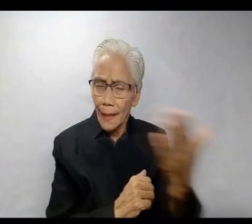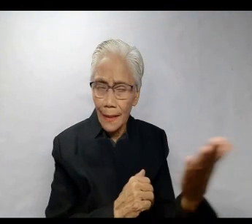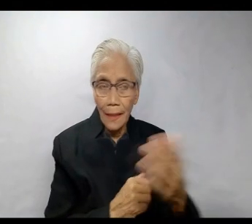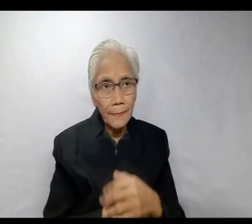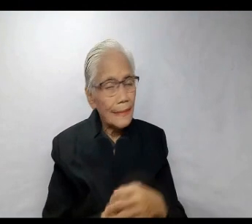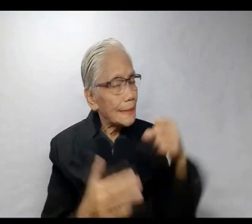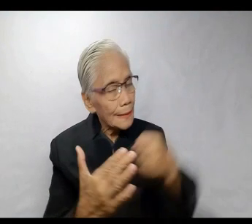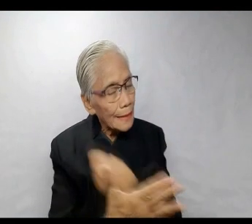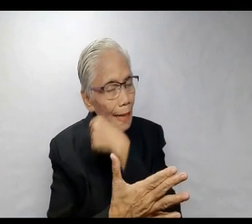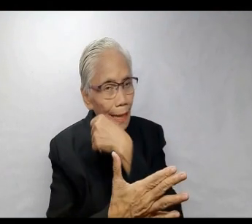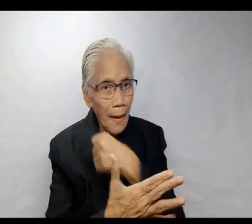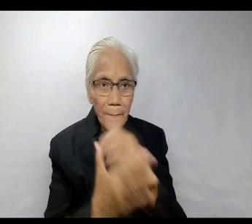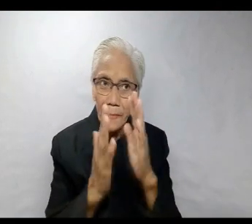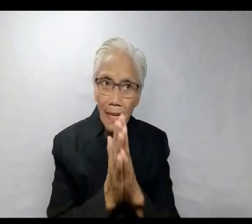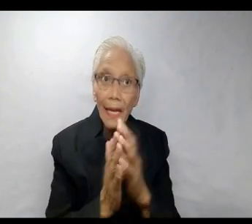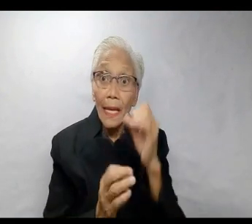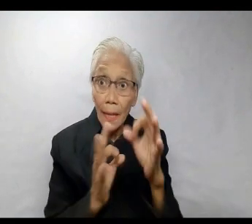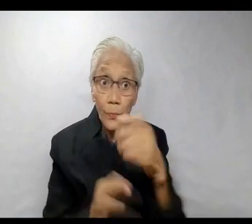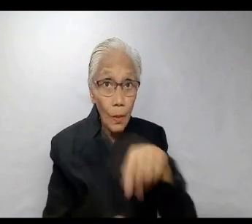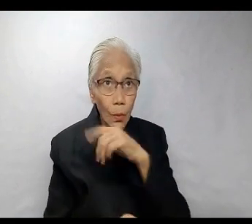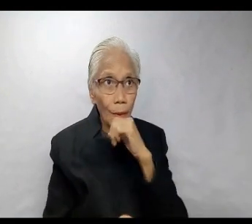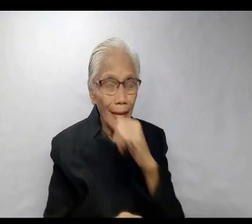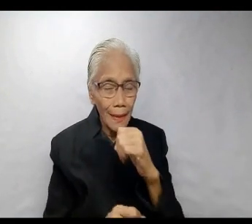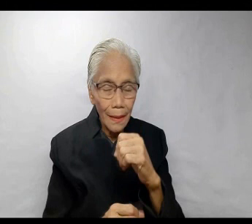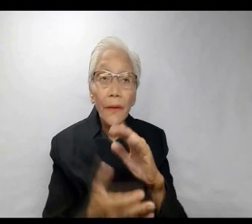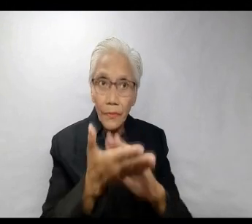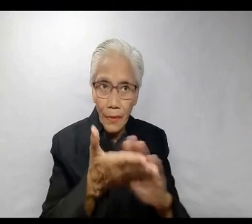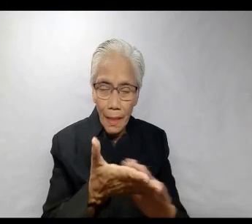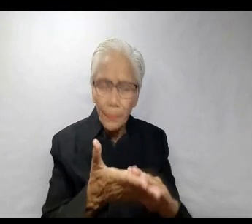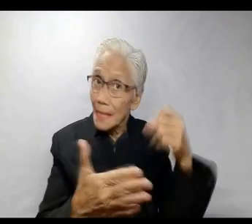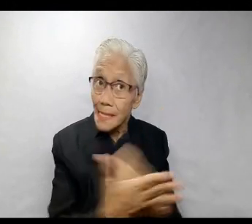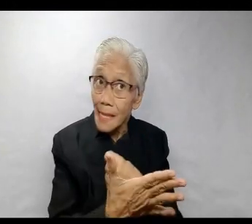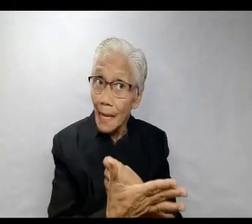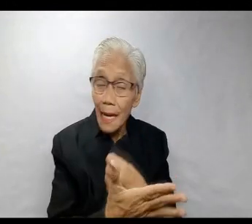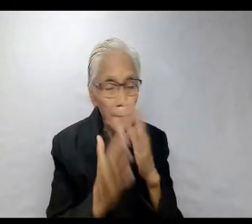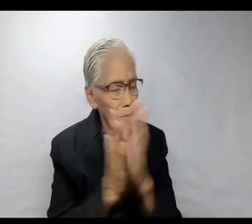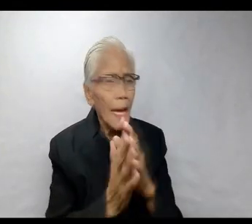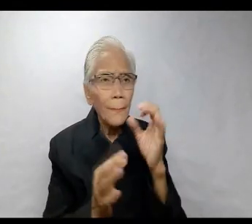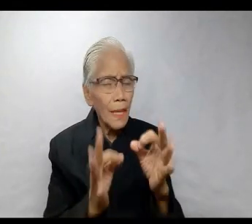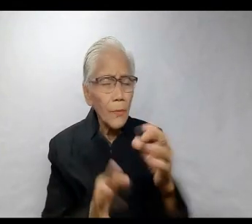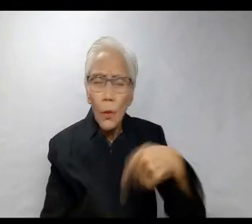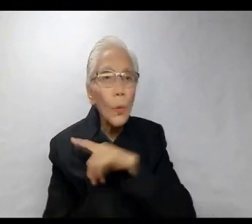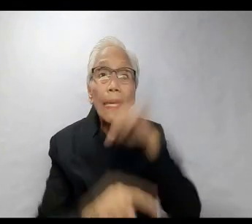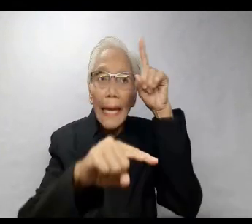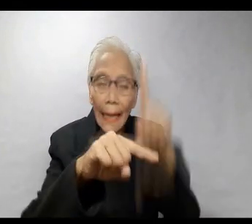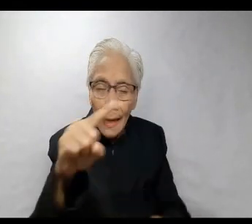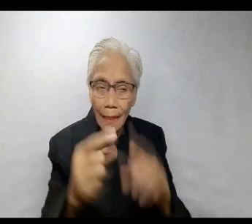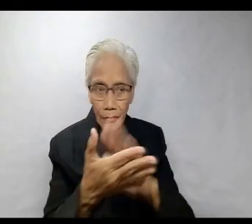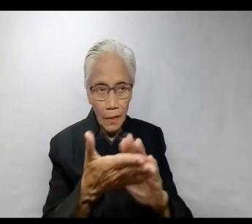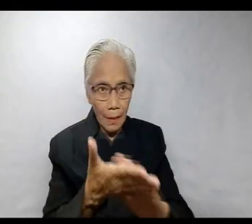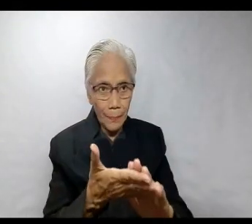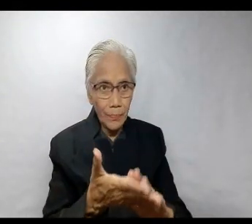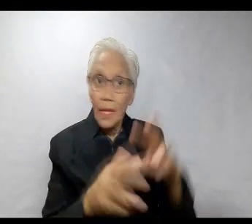all. Sayang ang prayers if you don't forgive. Sayang ang prayers if you cannot forgive.